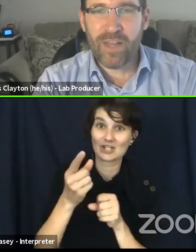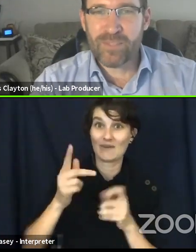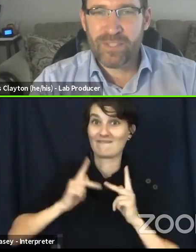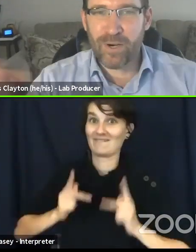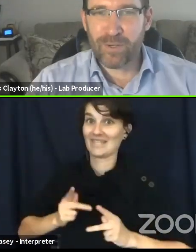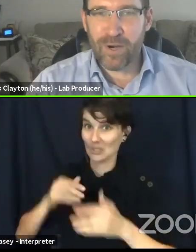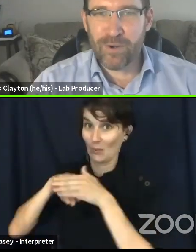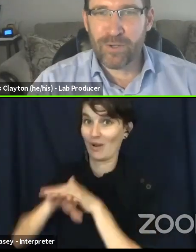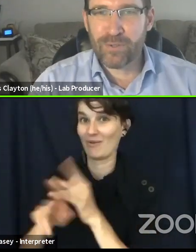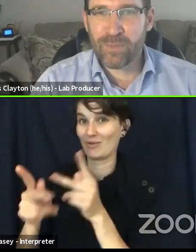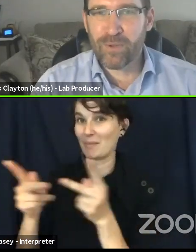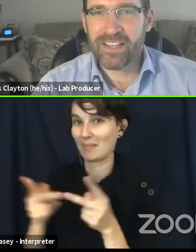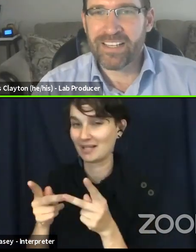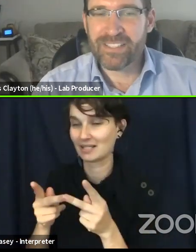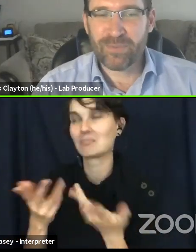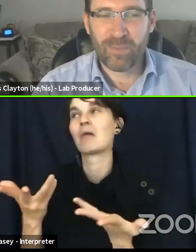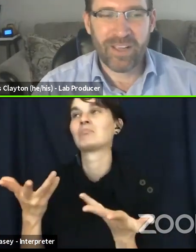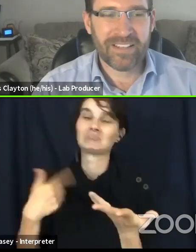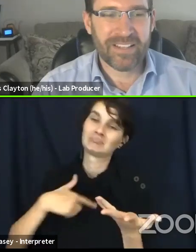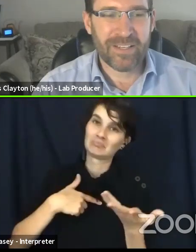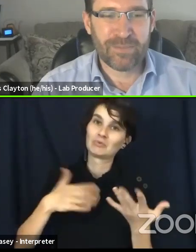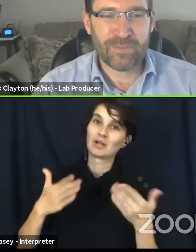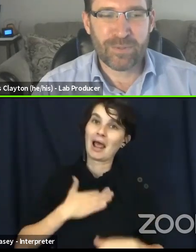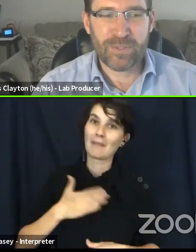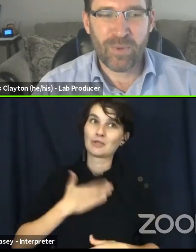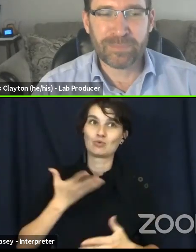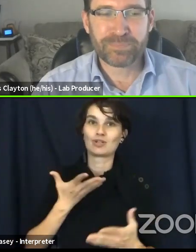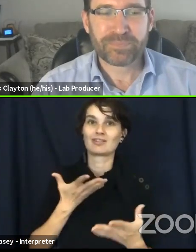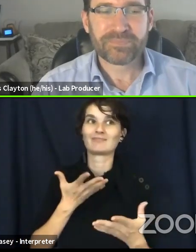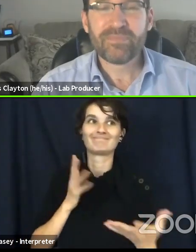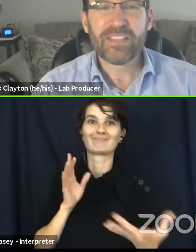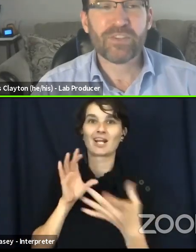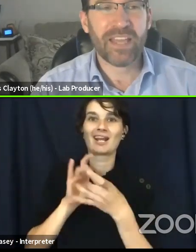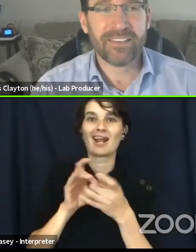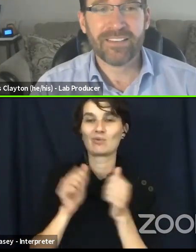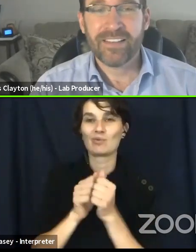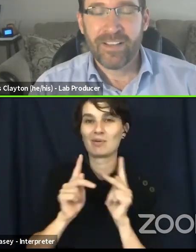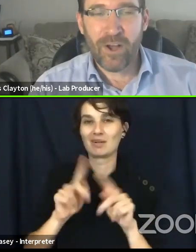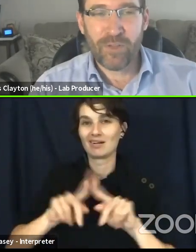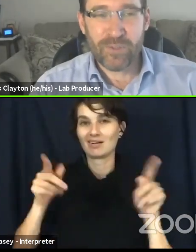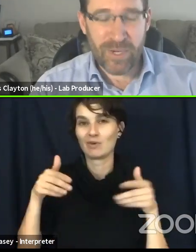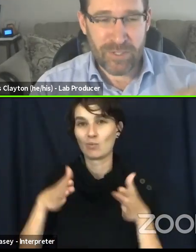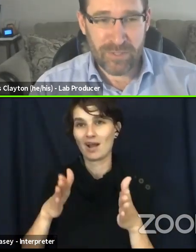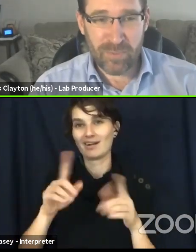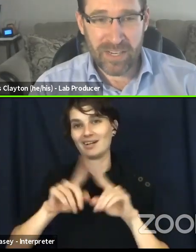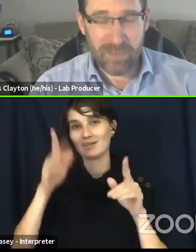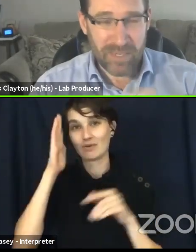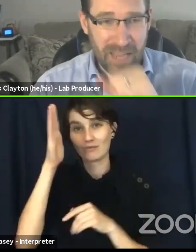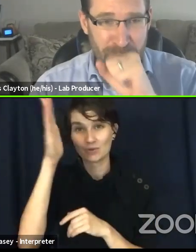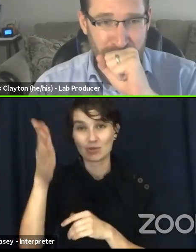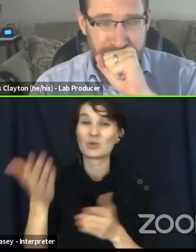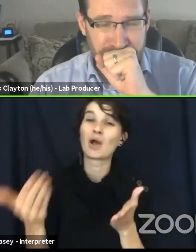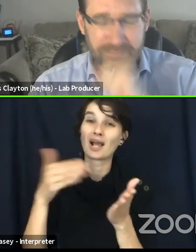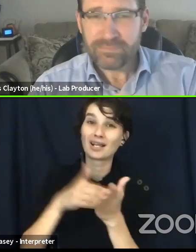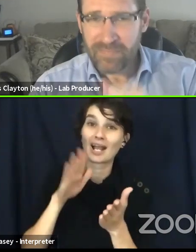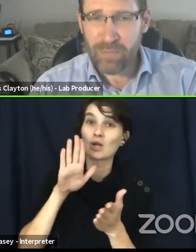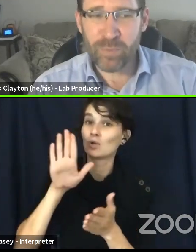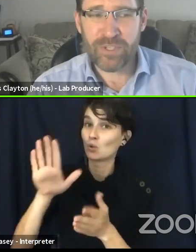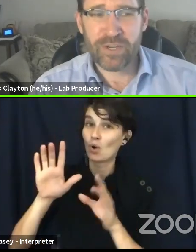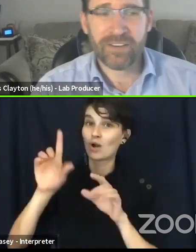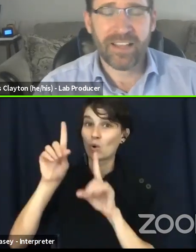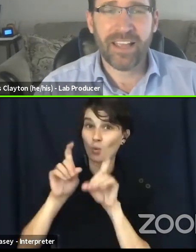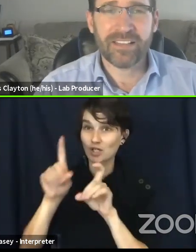our alums and our new community in a different way in the future as well. So again, all those questions you've submitted have been captured